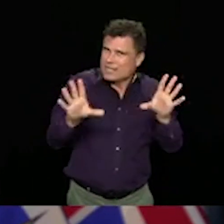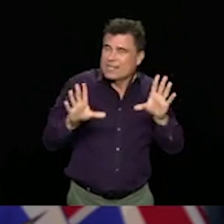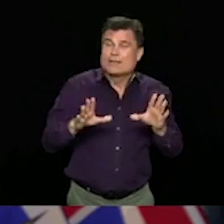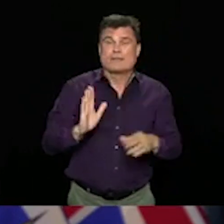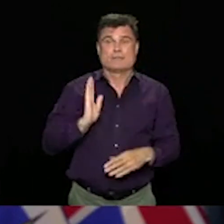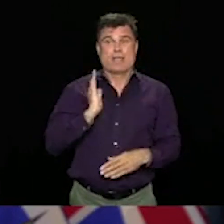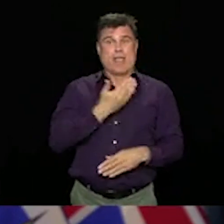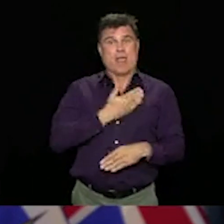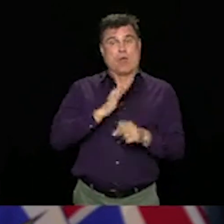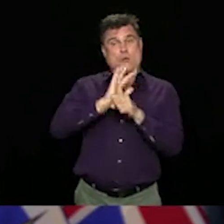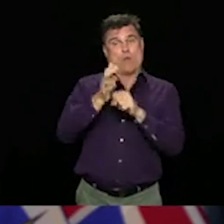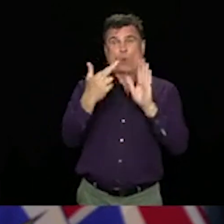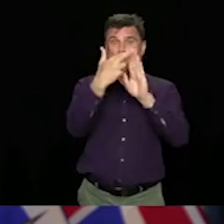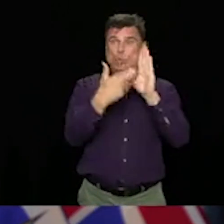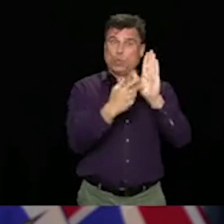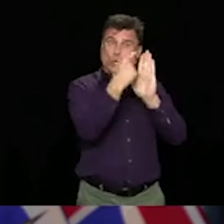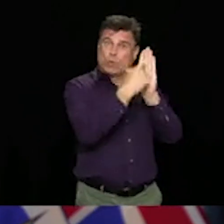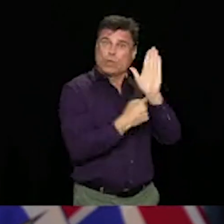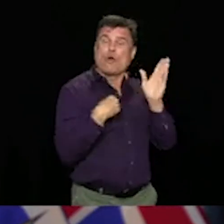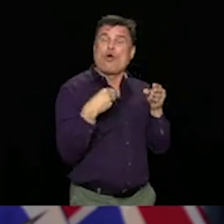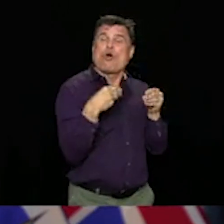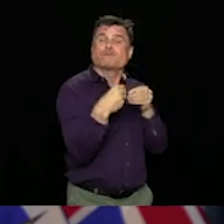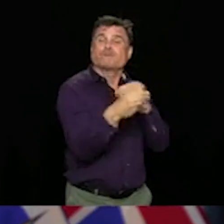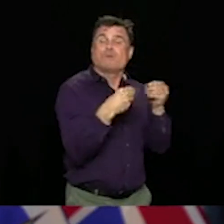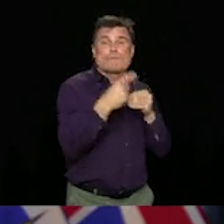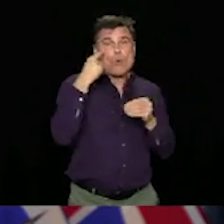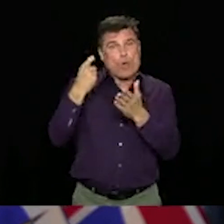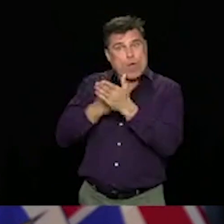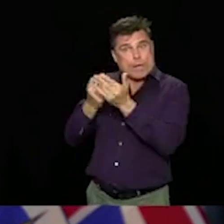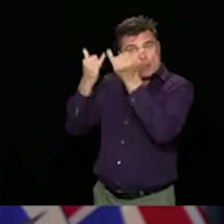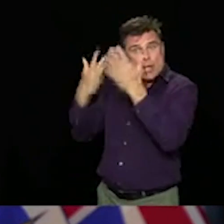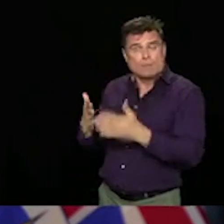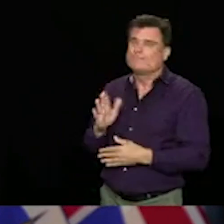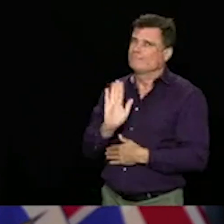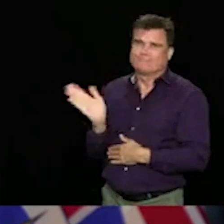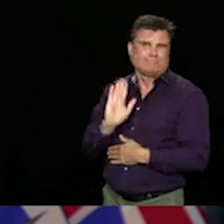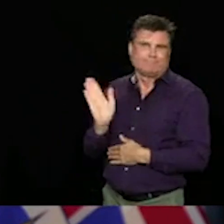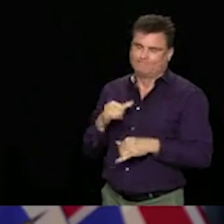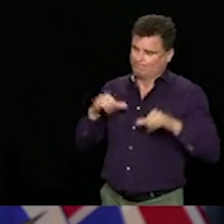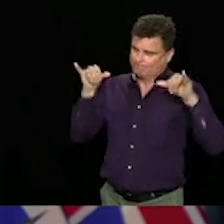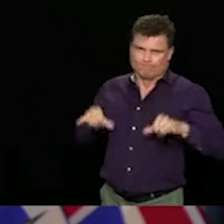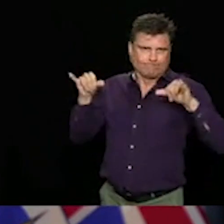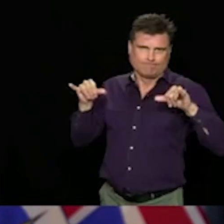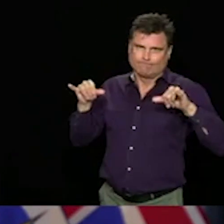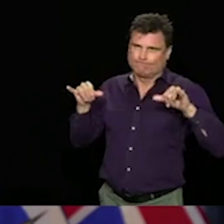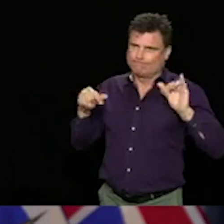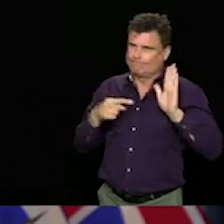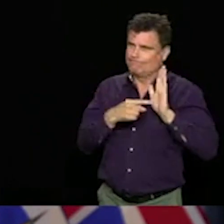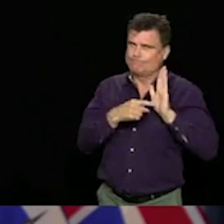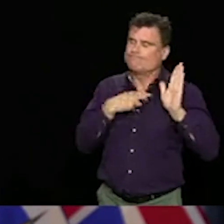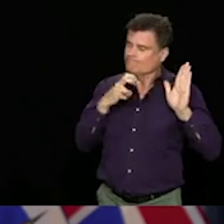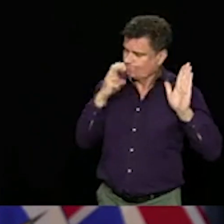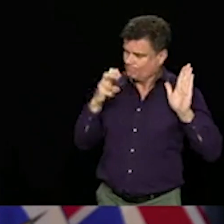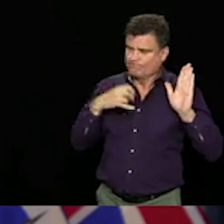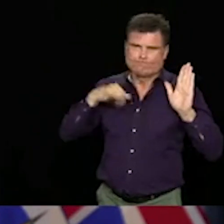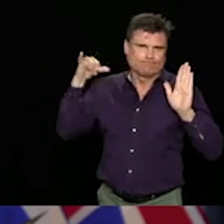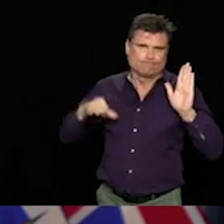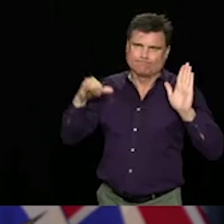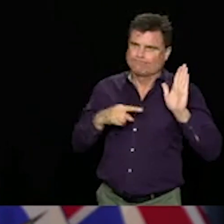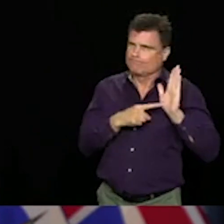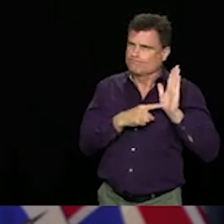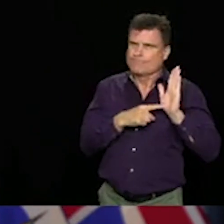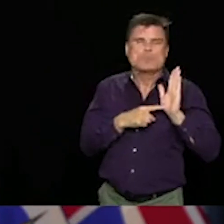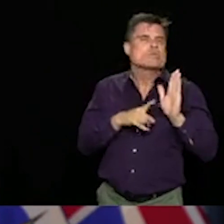effect here in BC. And in no way will we compromise all the work that we have done and the health of British Columbians for